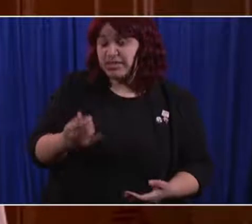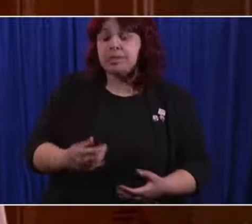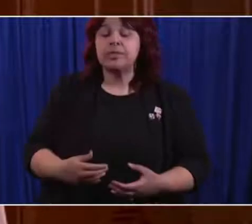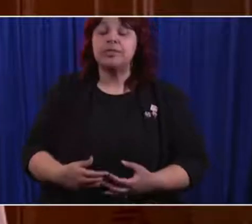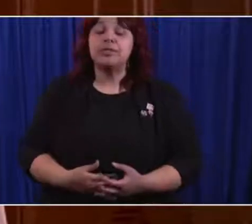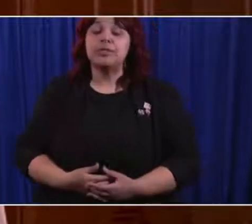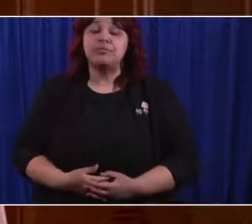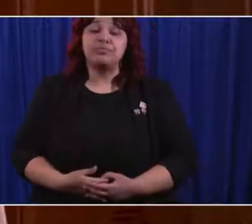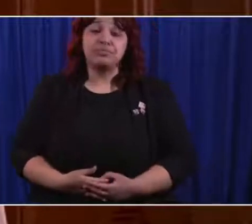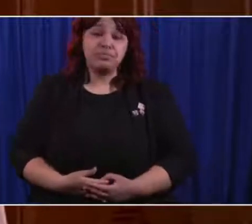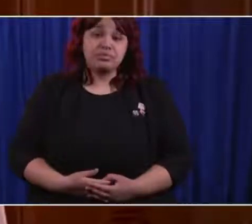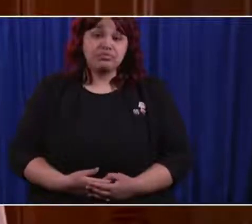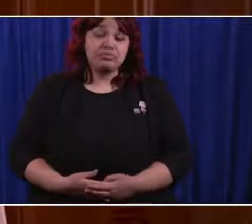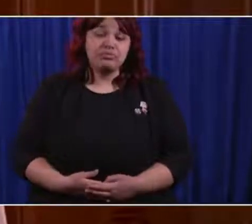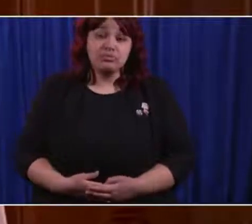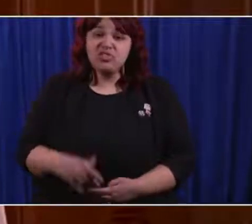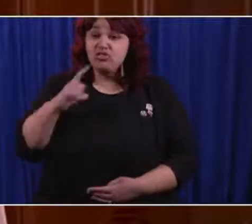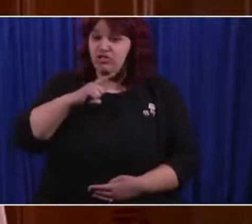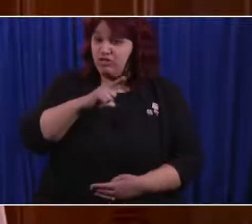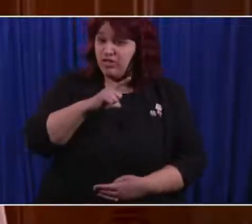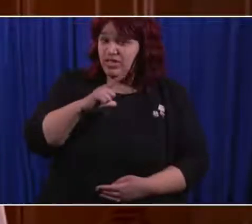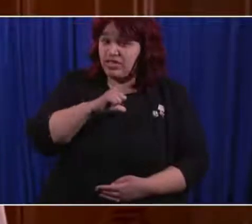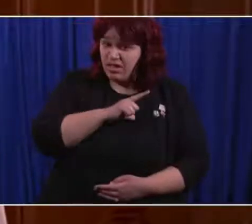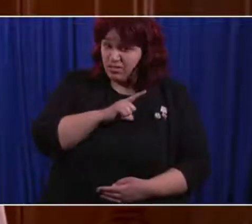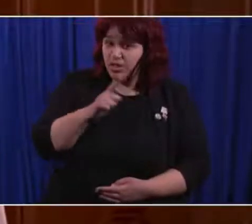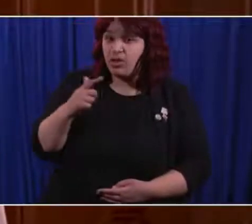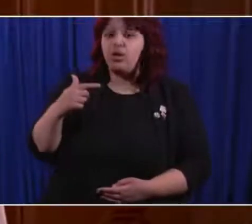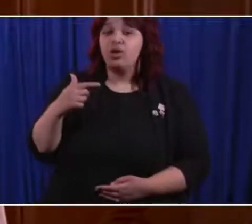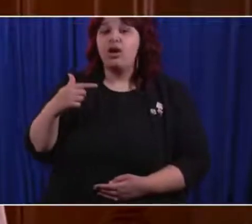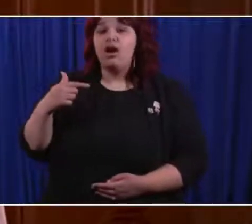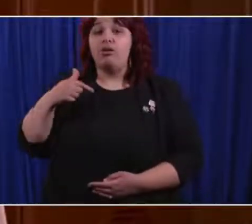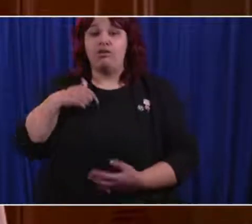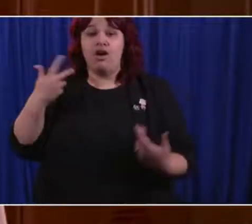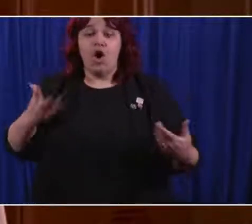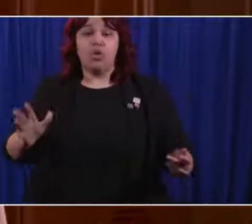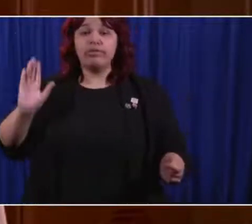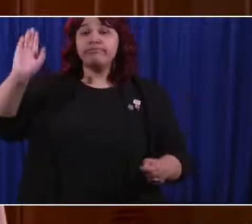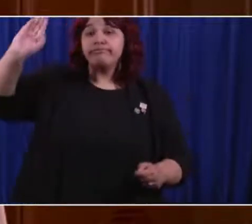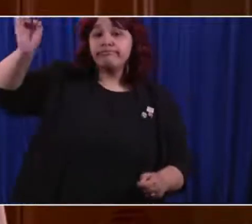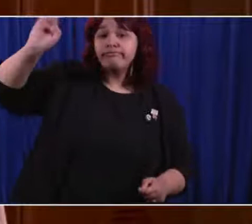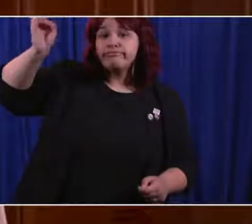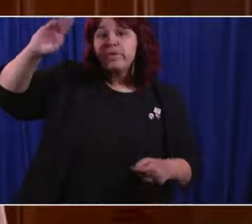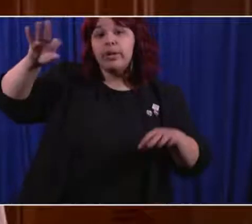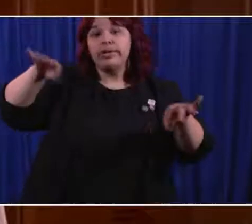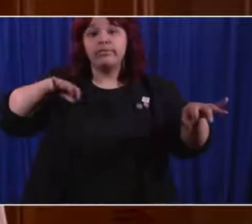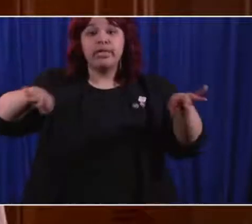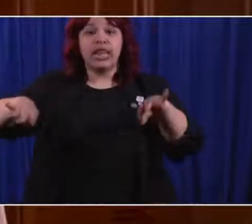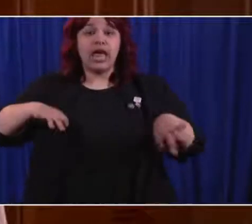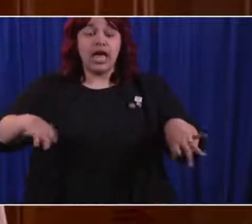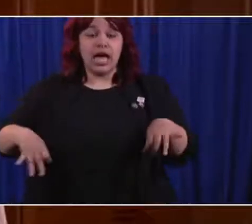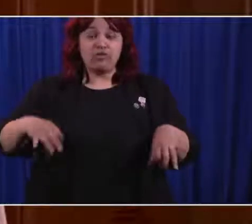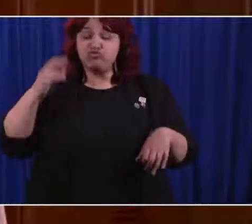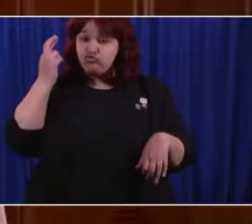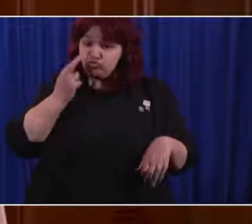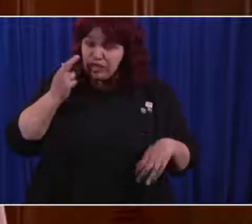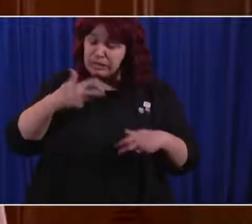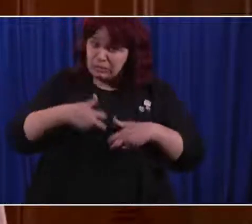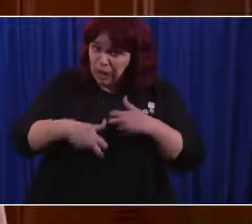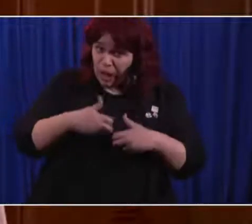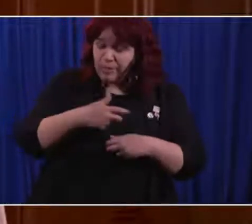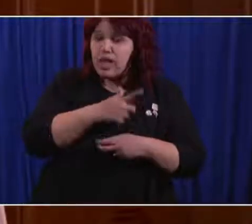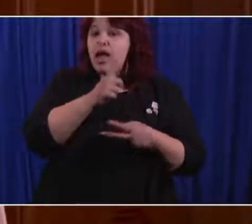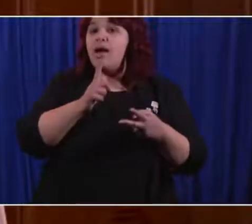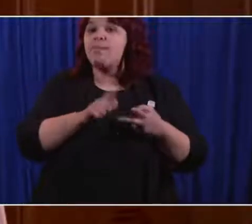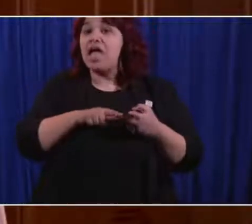work. And we still hope that there'll be a possibility that we'll come up with something that is acceptable to the General